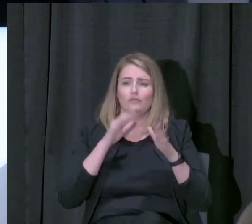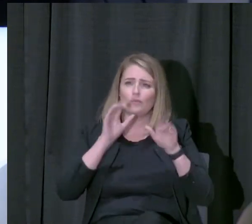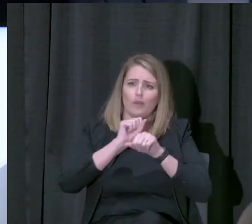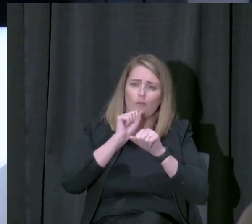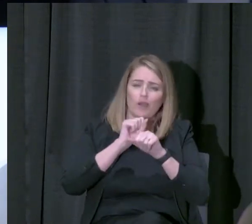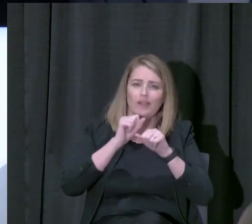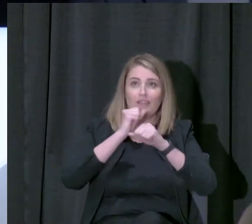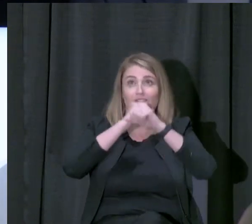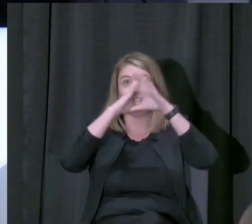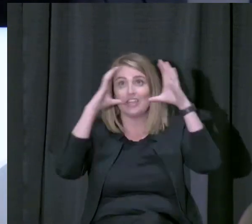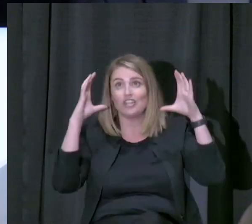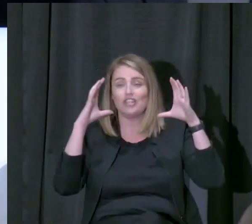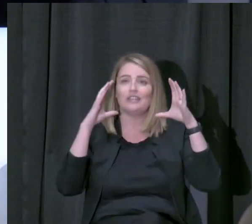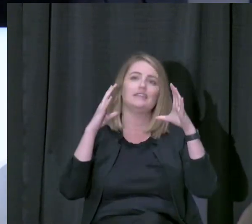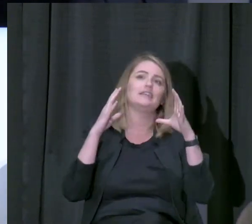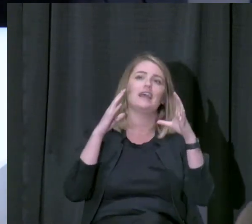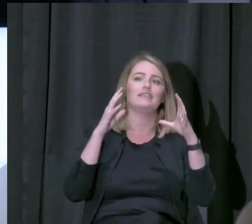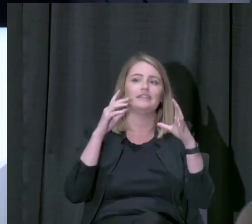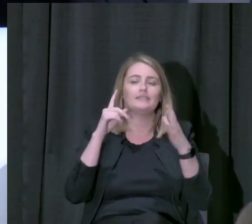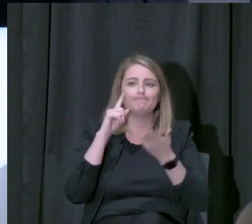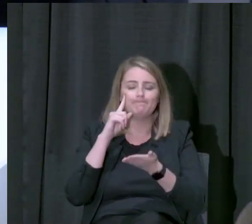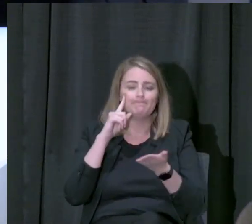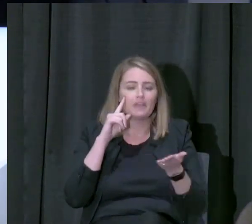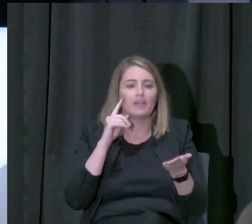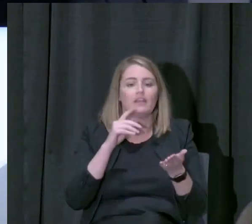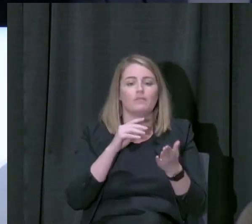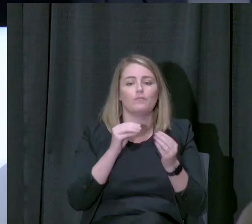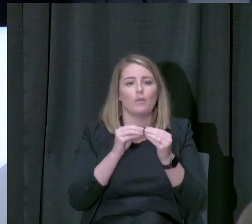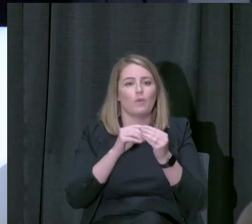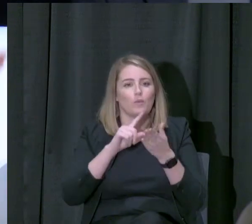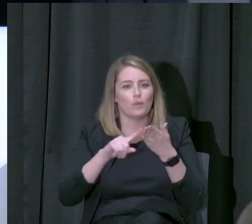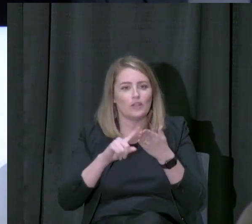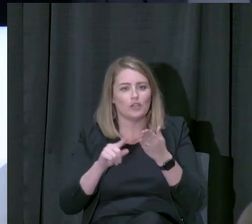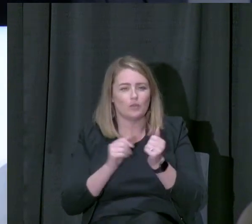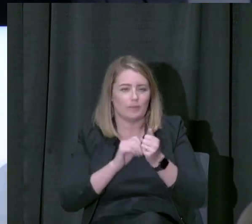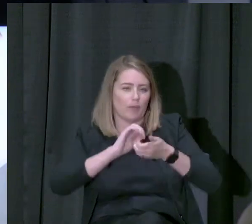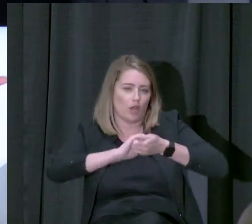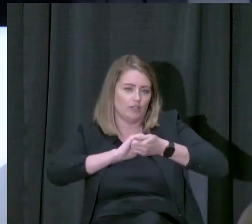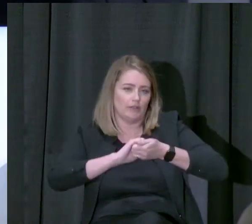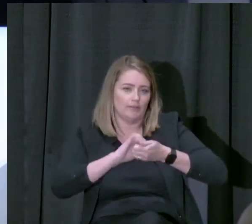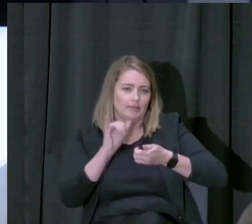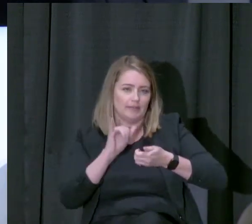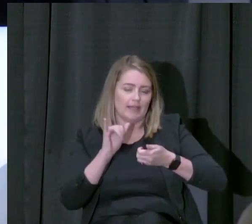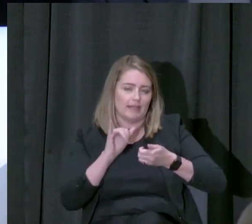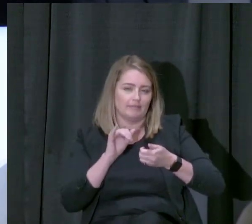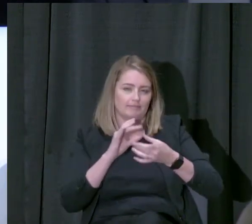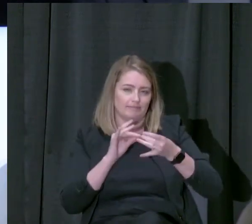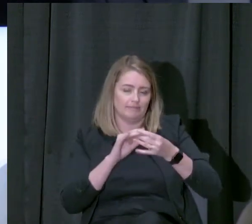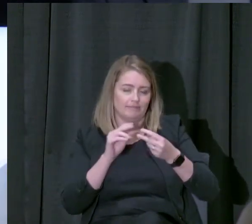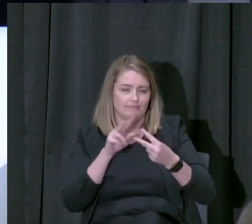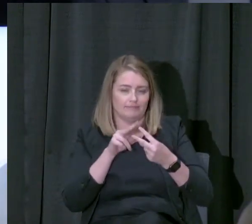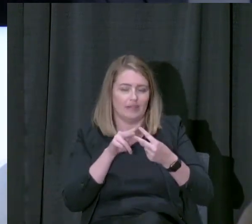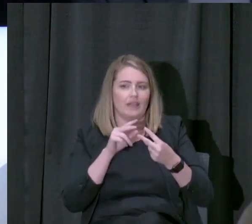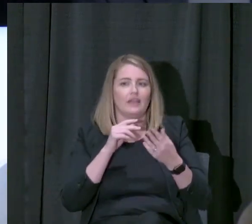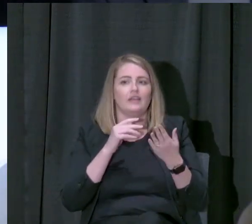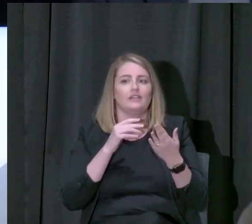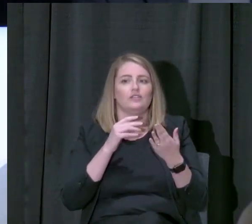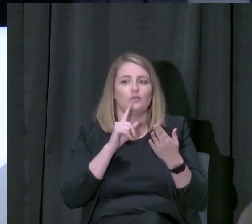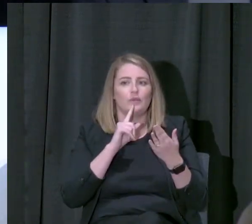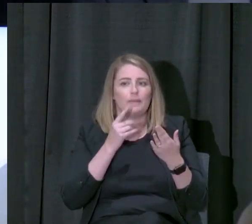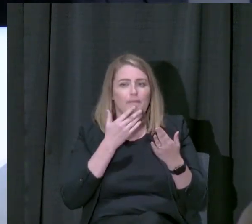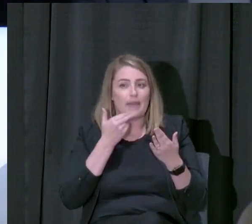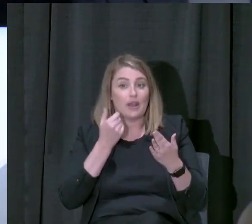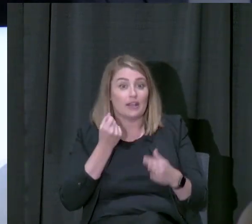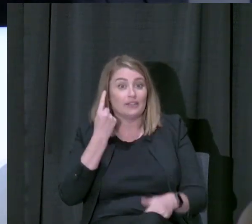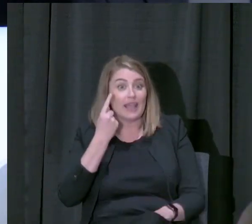hearing space, and we've been working more and more with research and our partnerships, as I said, with United Spinal and United Ability, to better understand